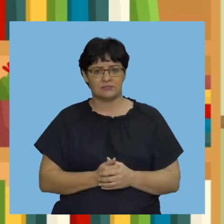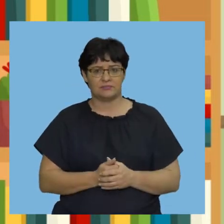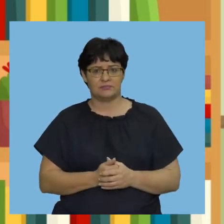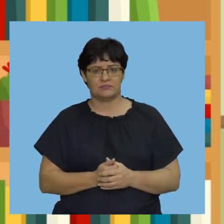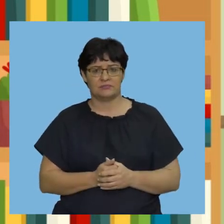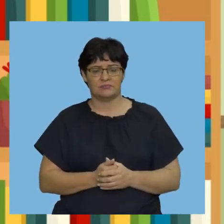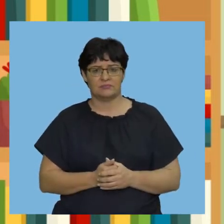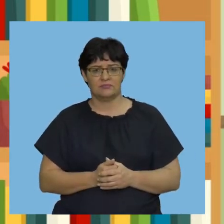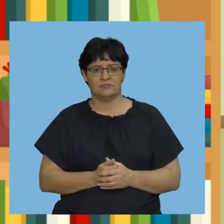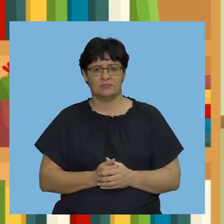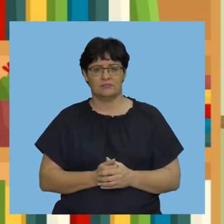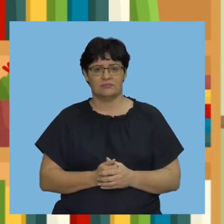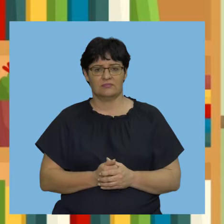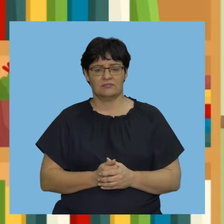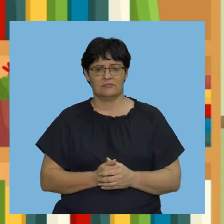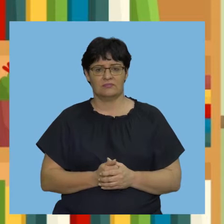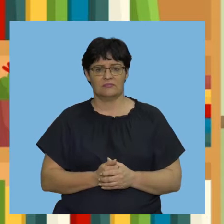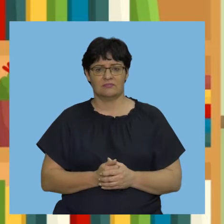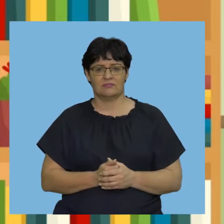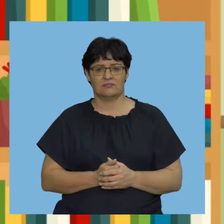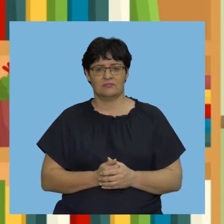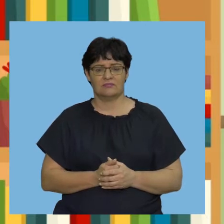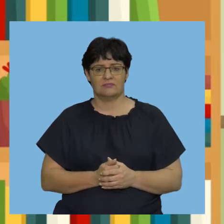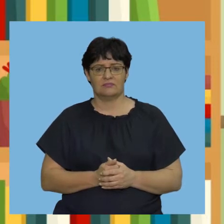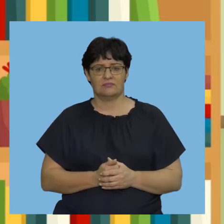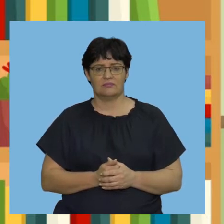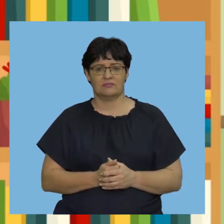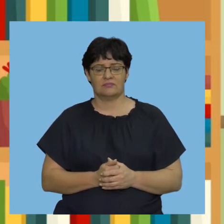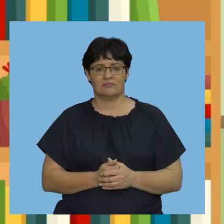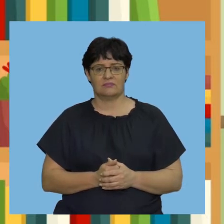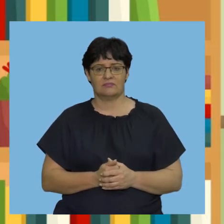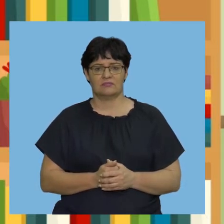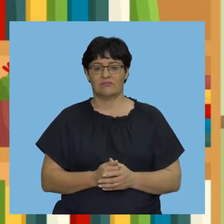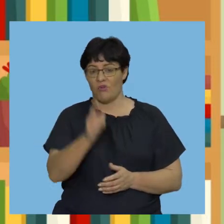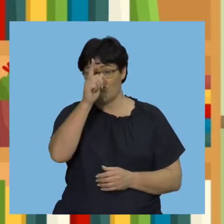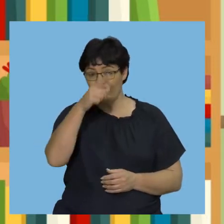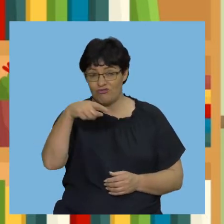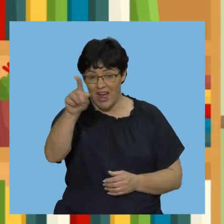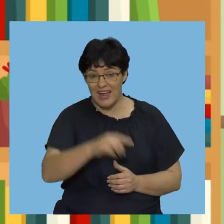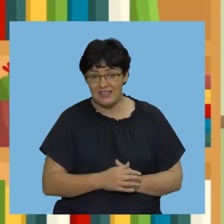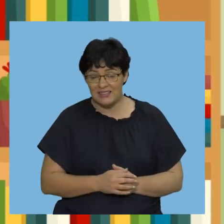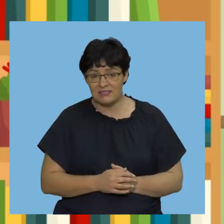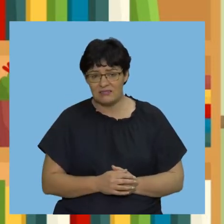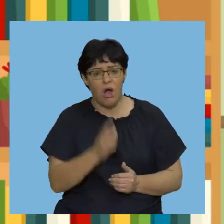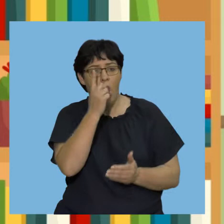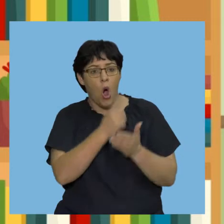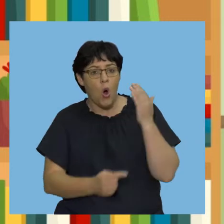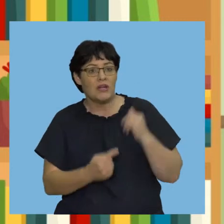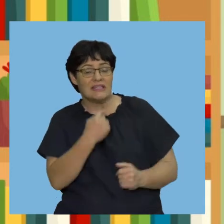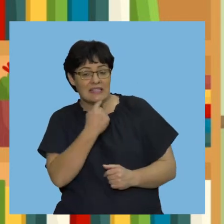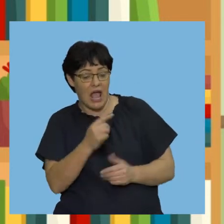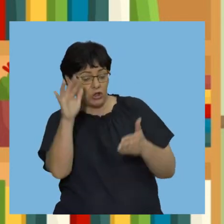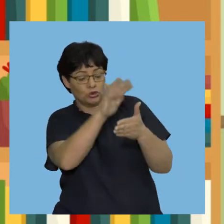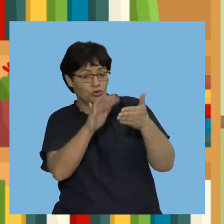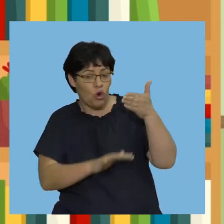only tells us that the story will explain the reason for whatever happened. You're right. It only tells us